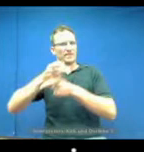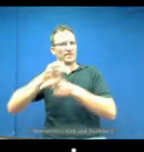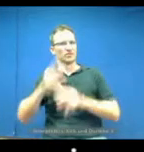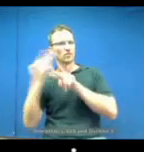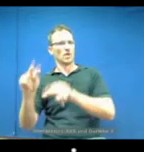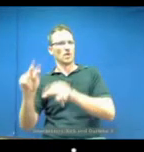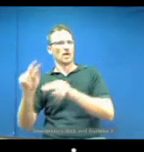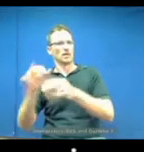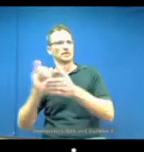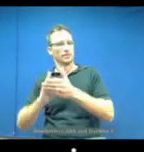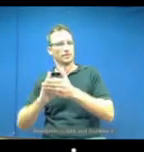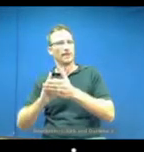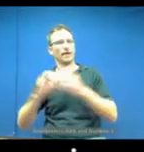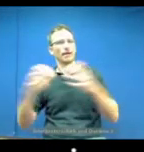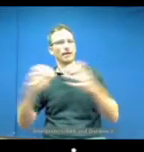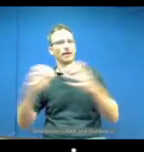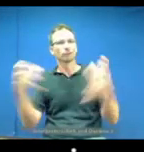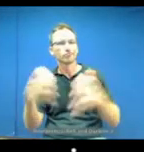orders.